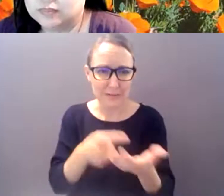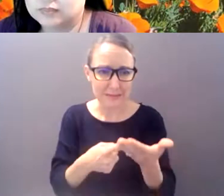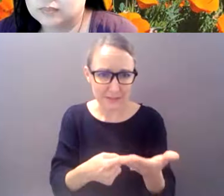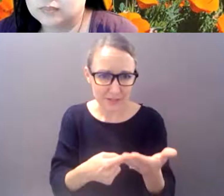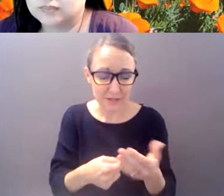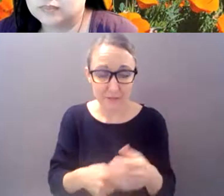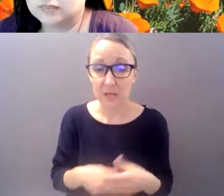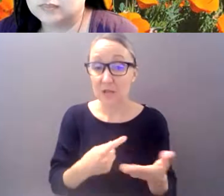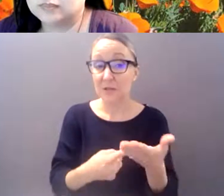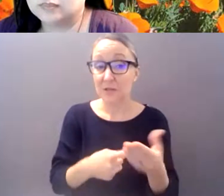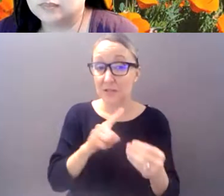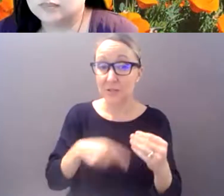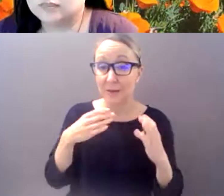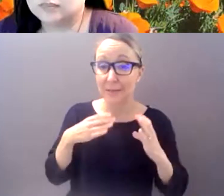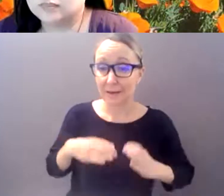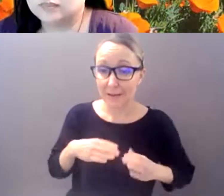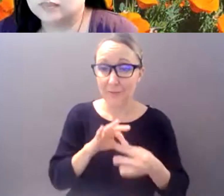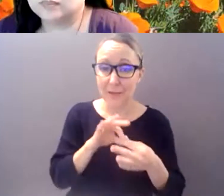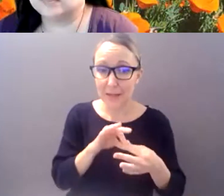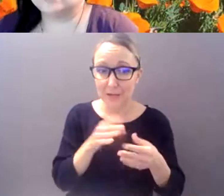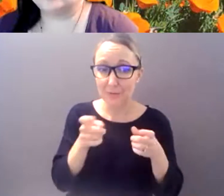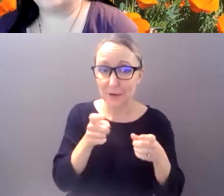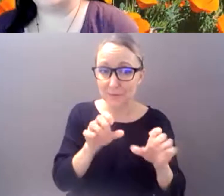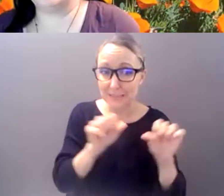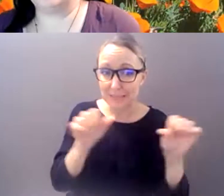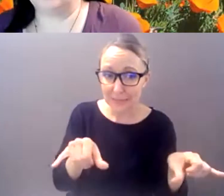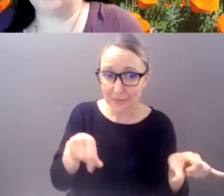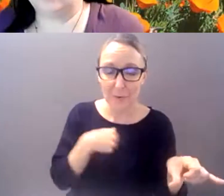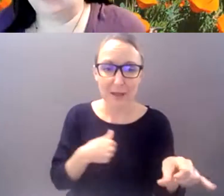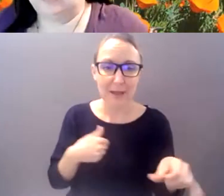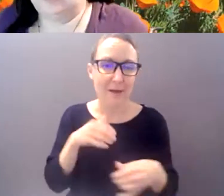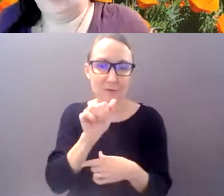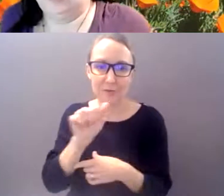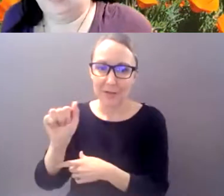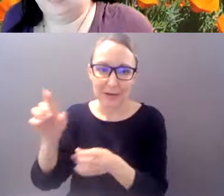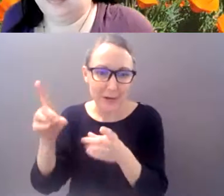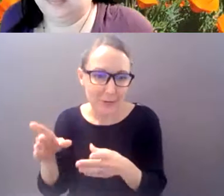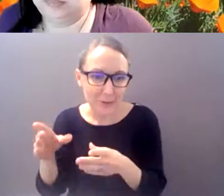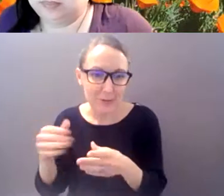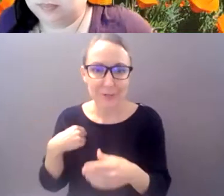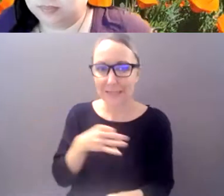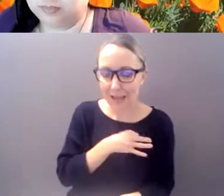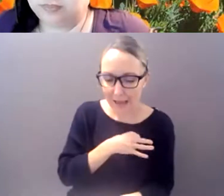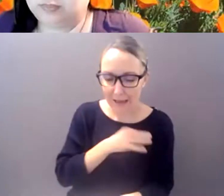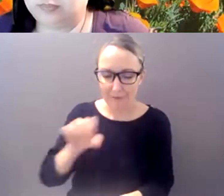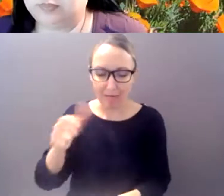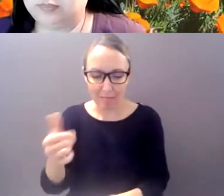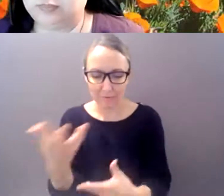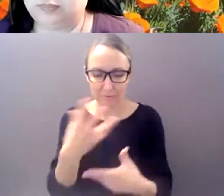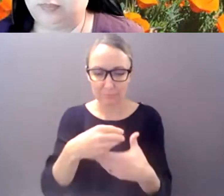around our client relationship management system, we got a group of AAA directors and staff to help us